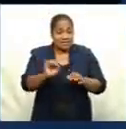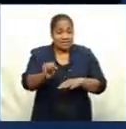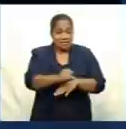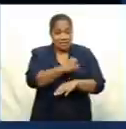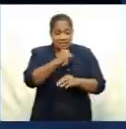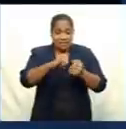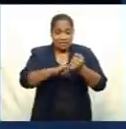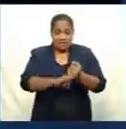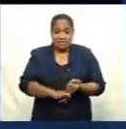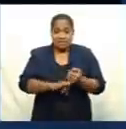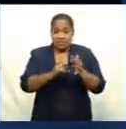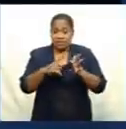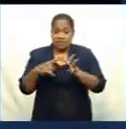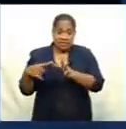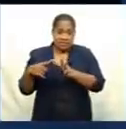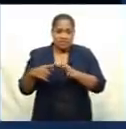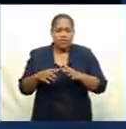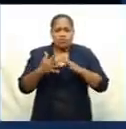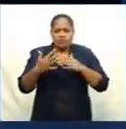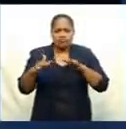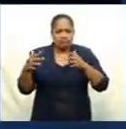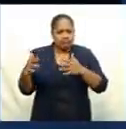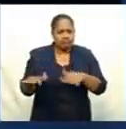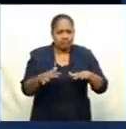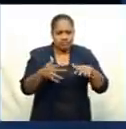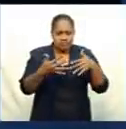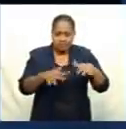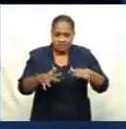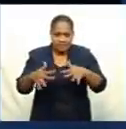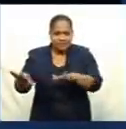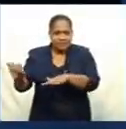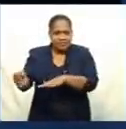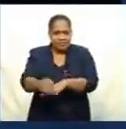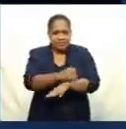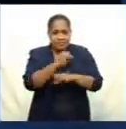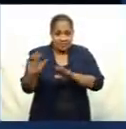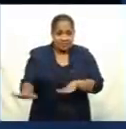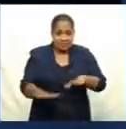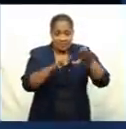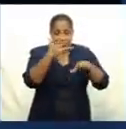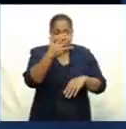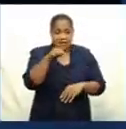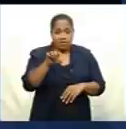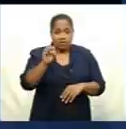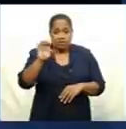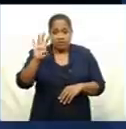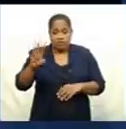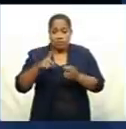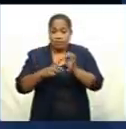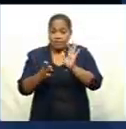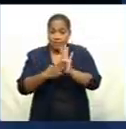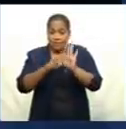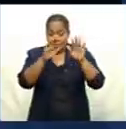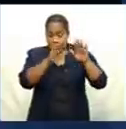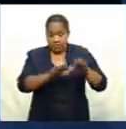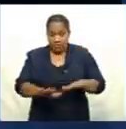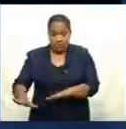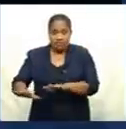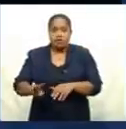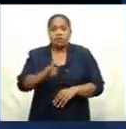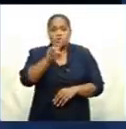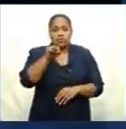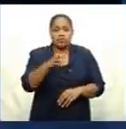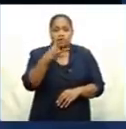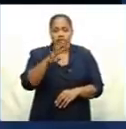to 25 knots, rough seas, moderate southeast swells. High tide is at 9:04 p.m. with the next low tide at 2:47